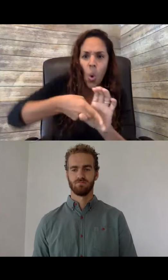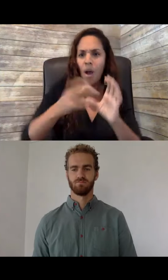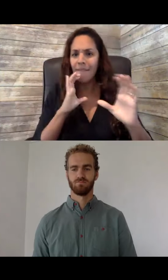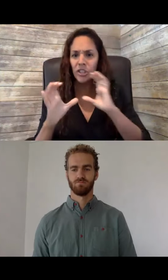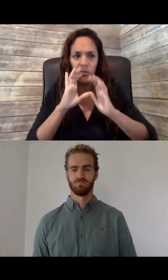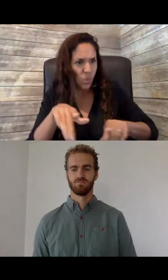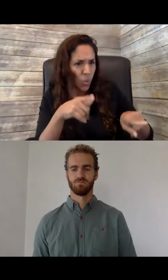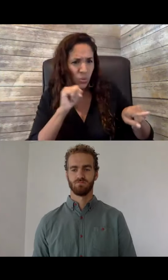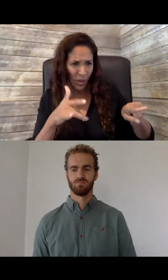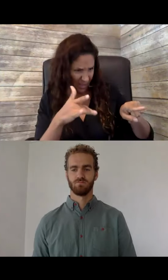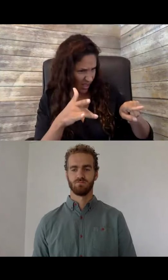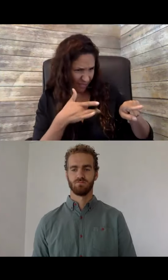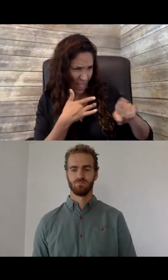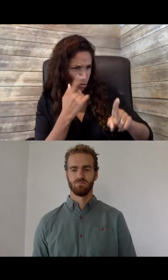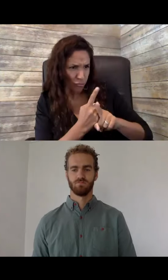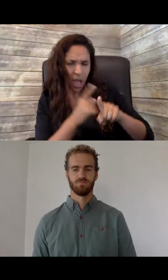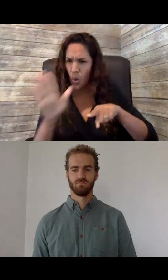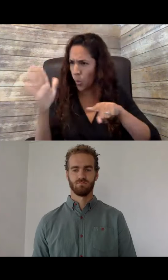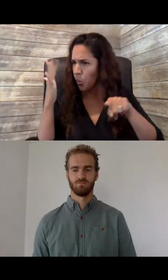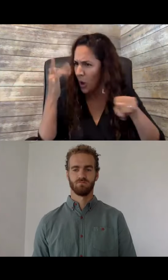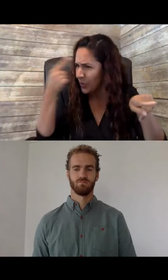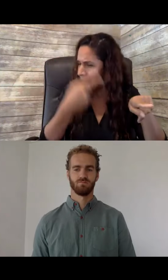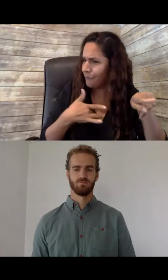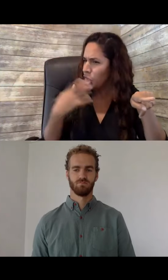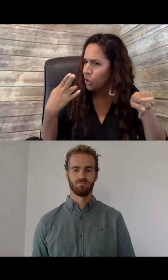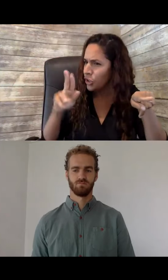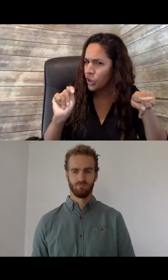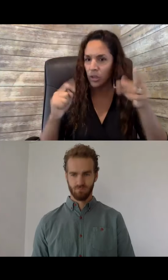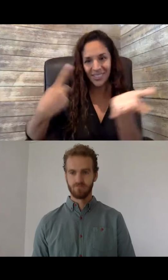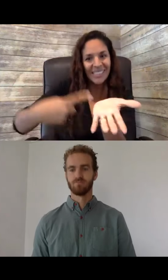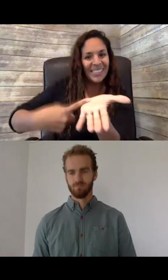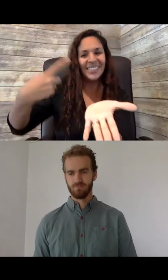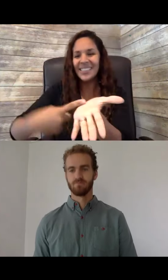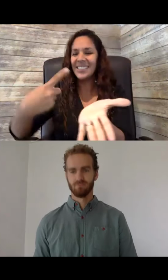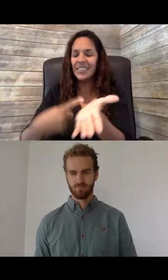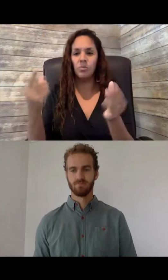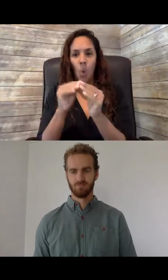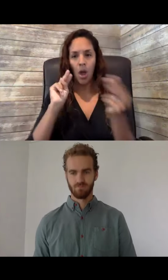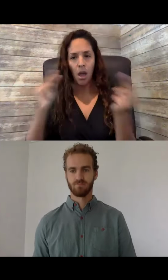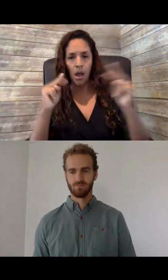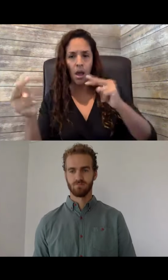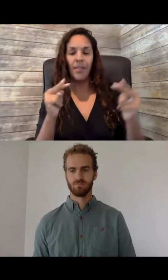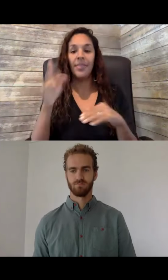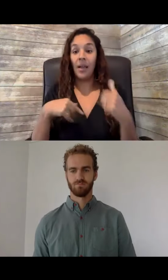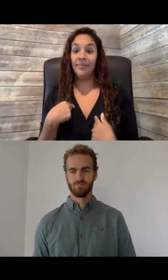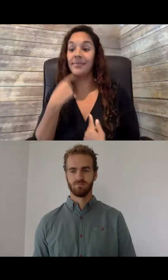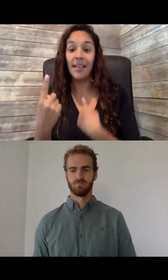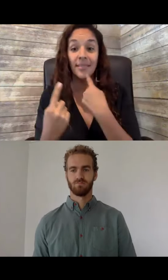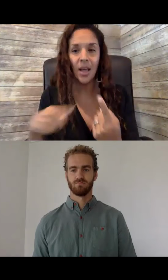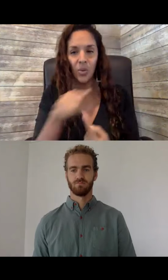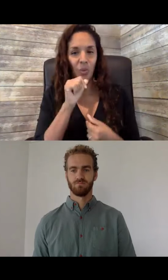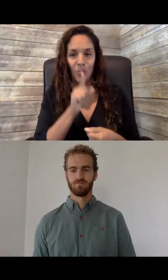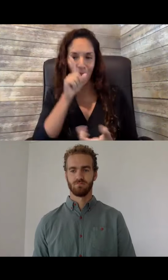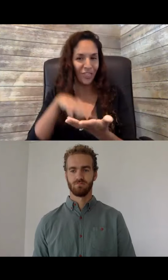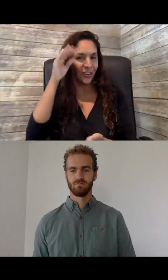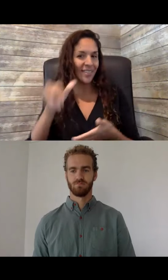not simplistic. If someone doesn't feel this way, why? Why do you think they have that feeling? Have a